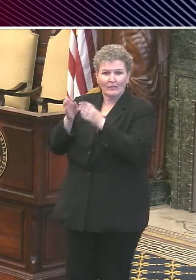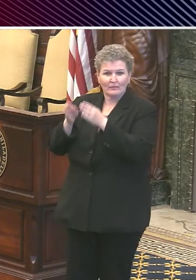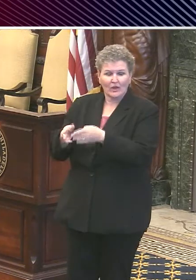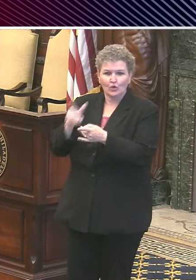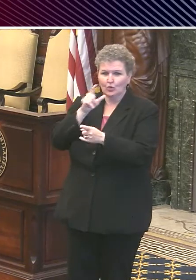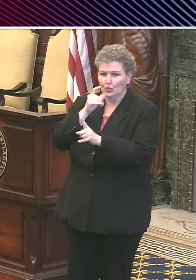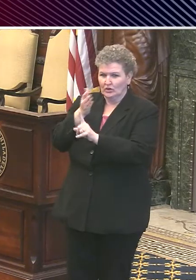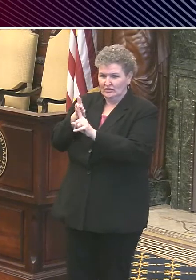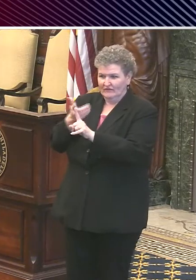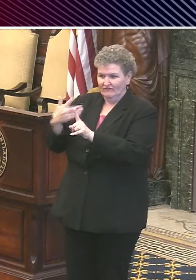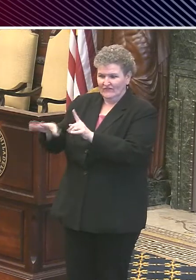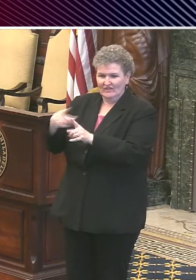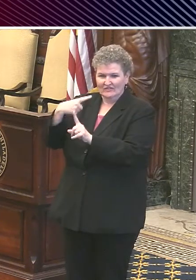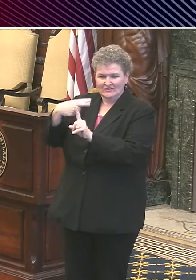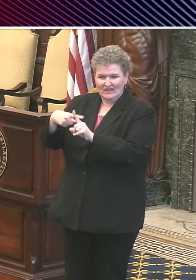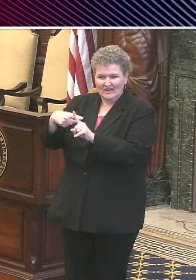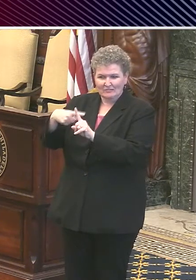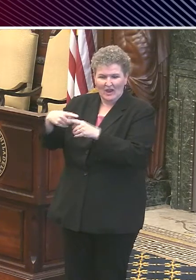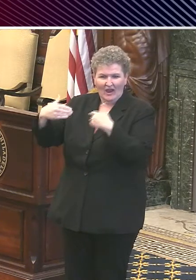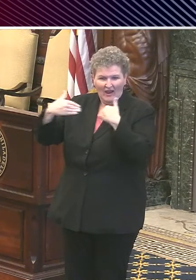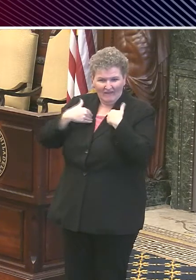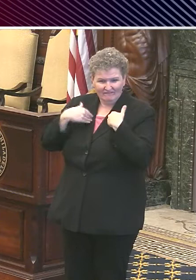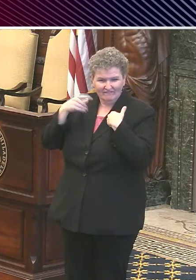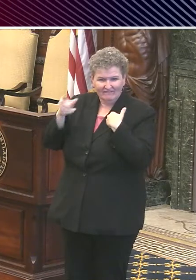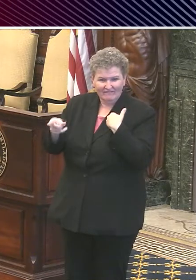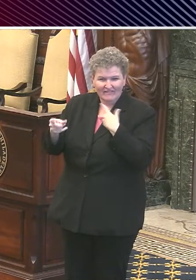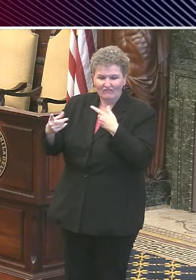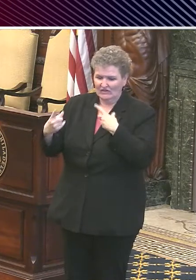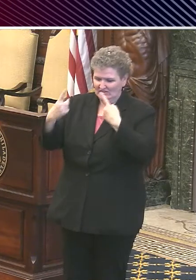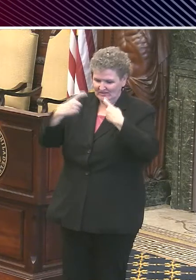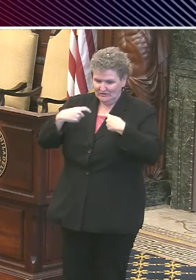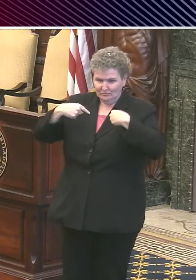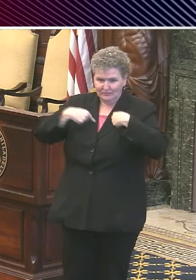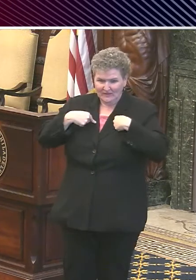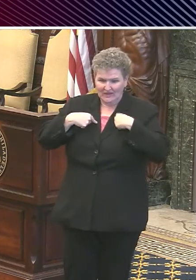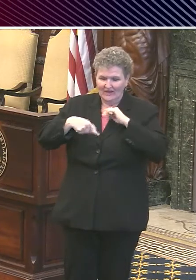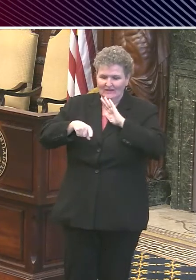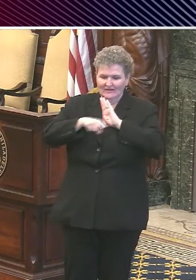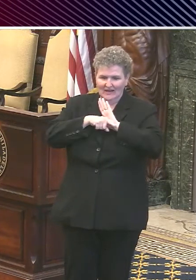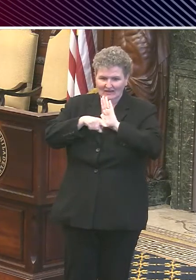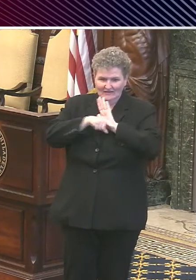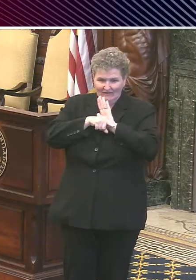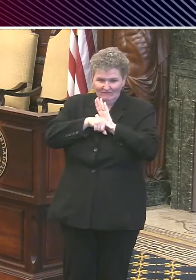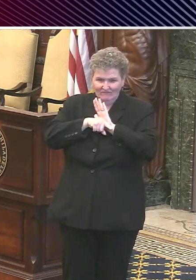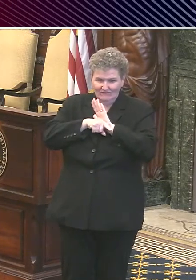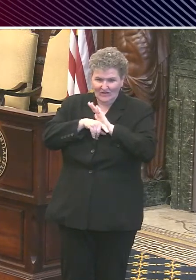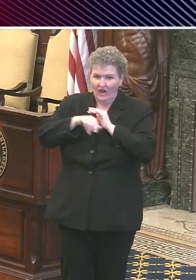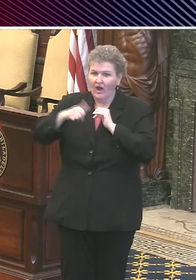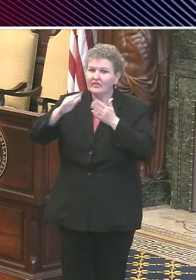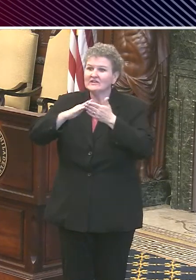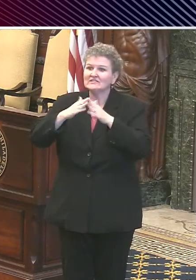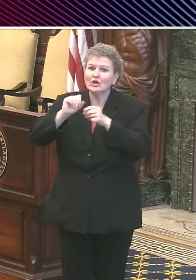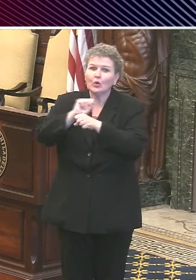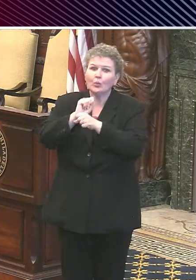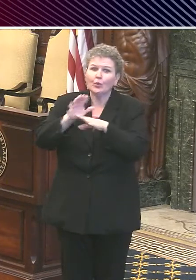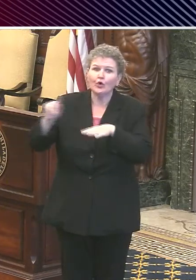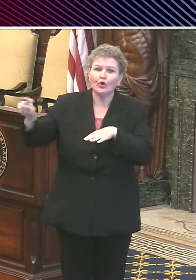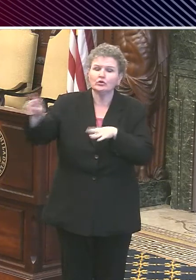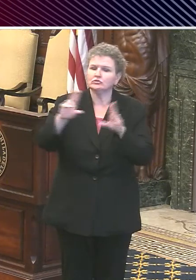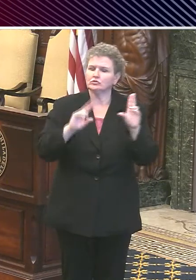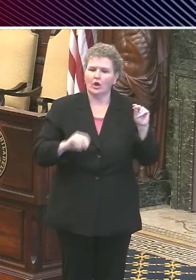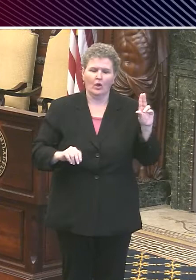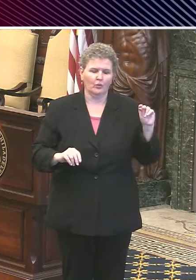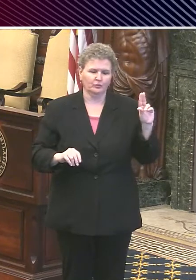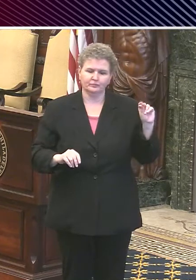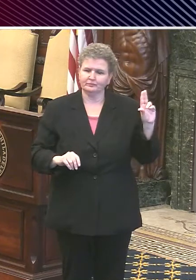and decided to get tested, and so far it's negative. Were other city employees exposed? No. And